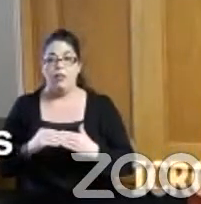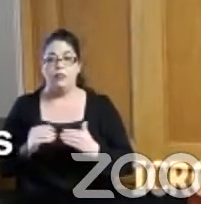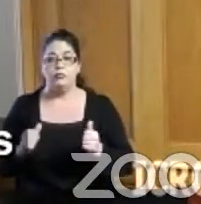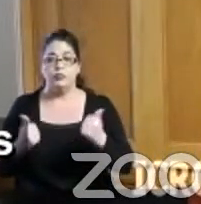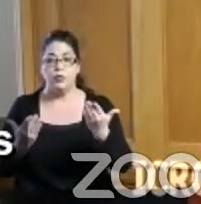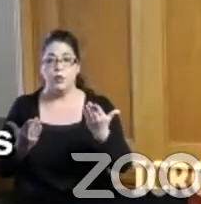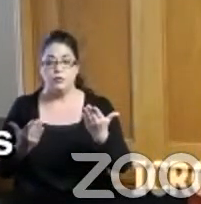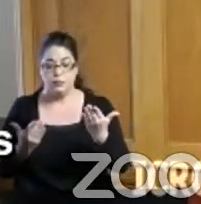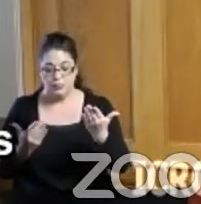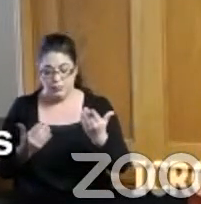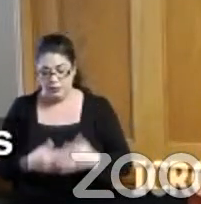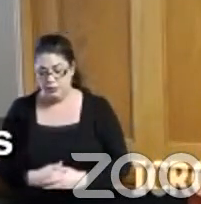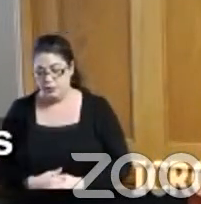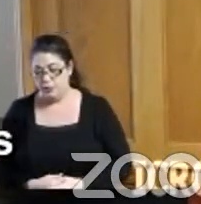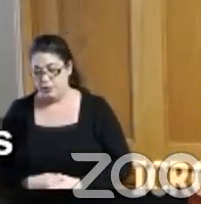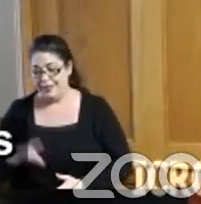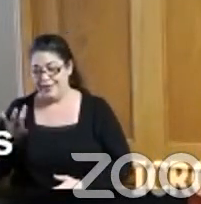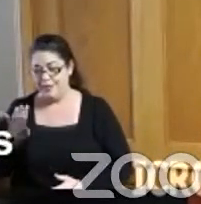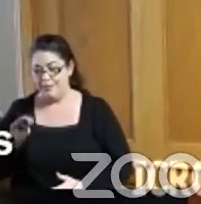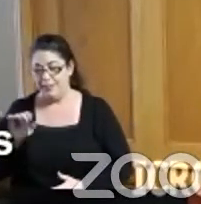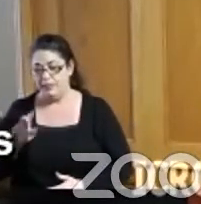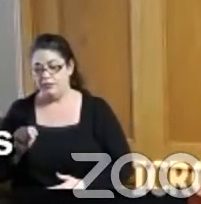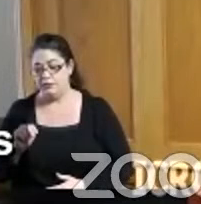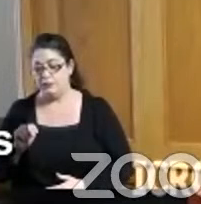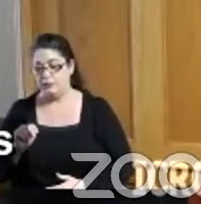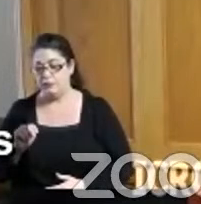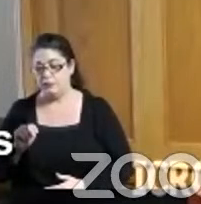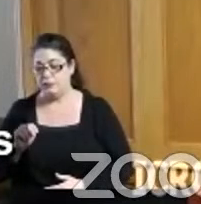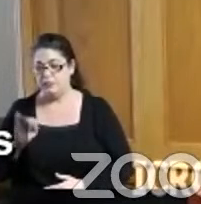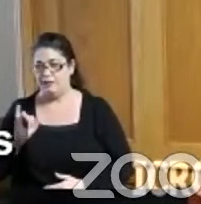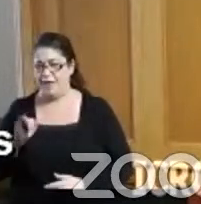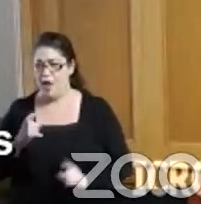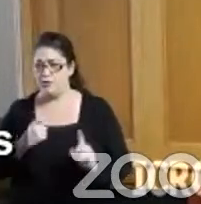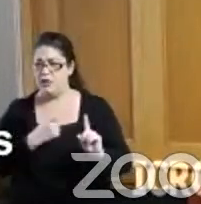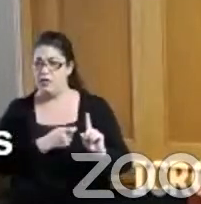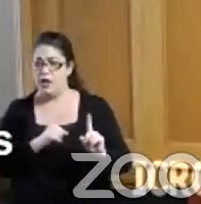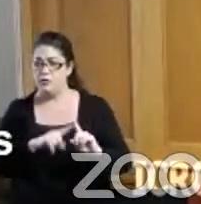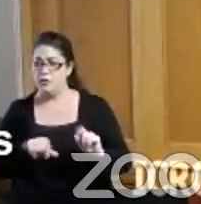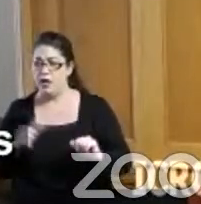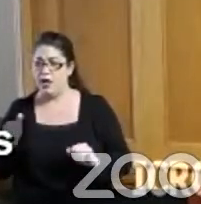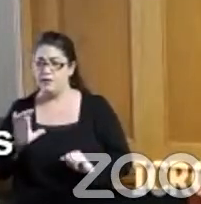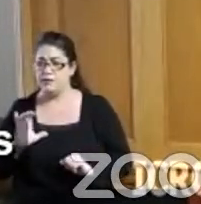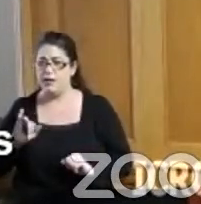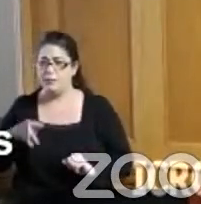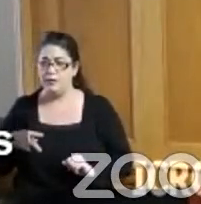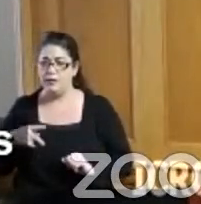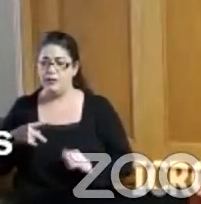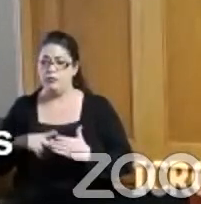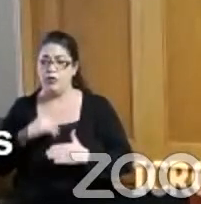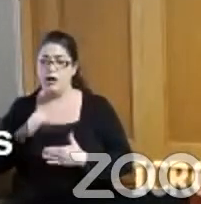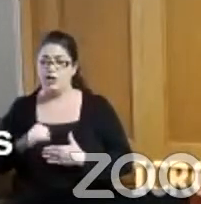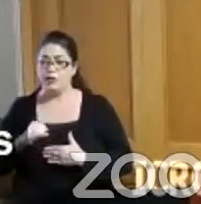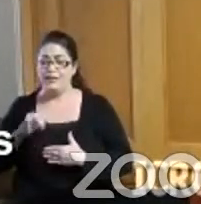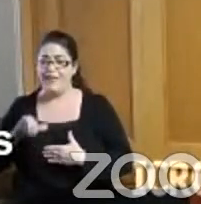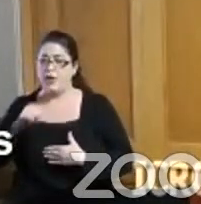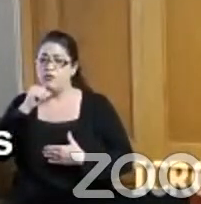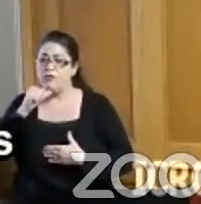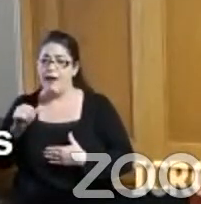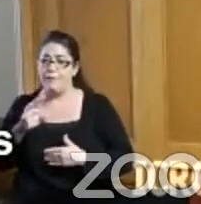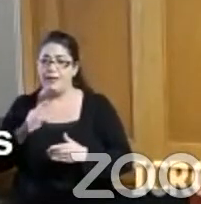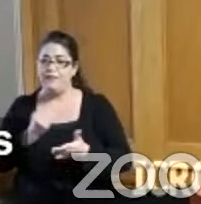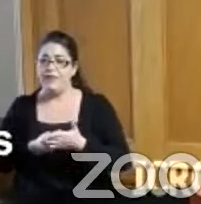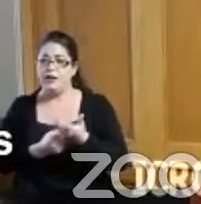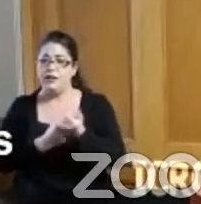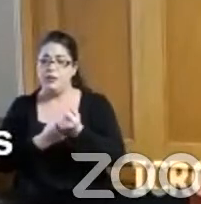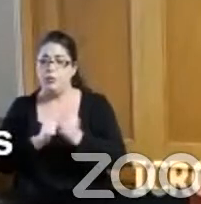here. And so the $8 million, though, was it allotted to other approved CIP projects that are not being funded with